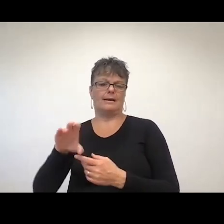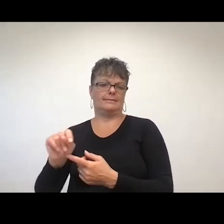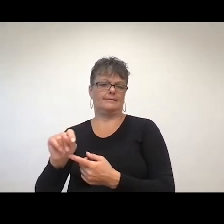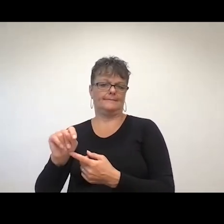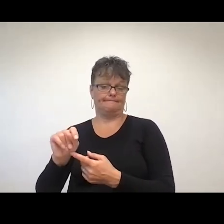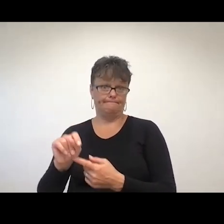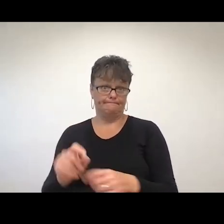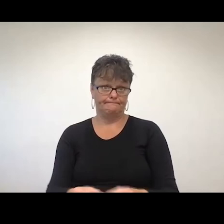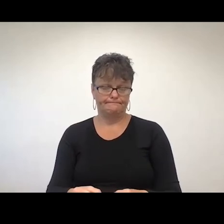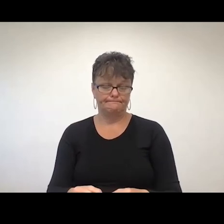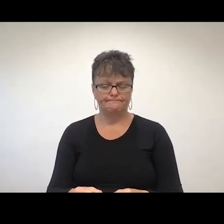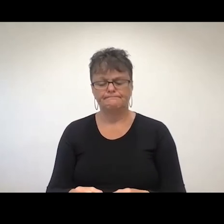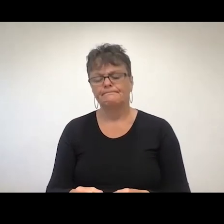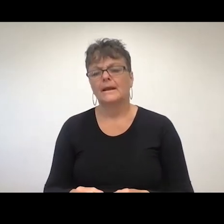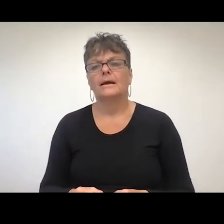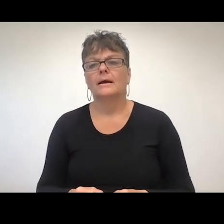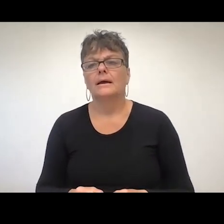if as we are,